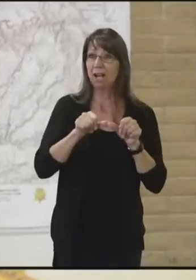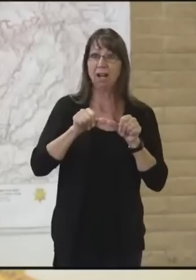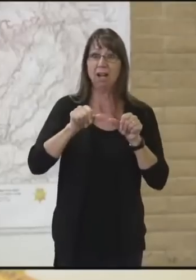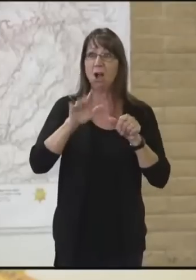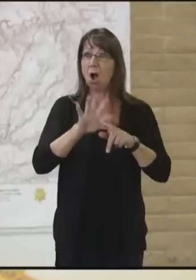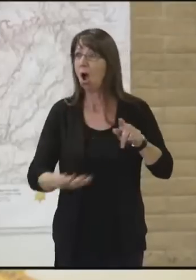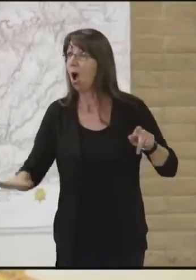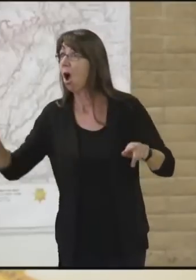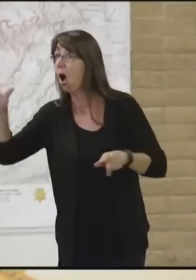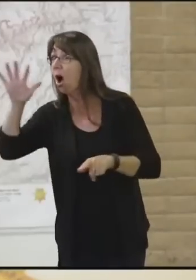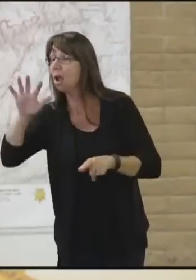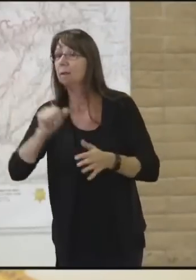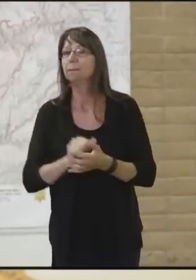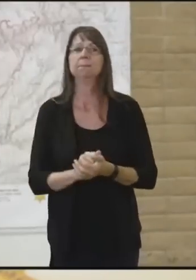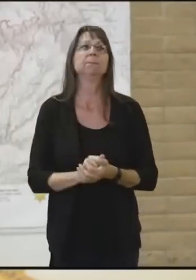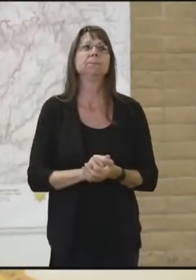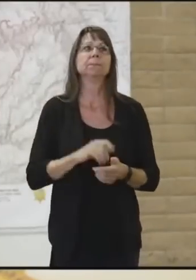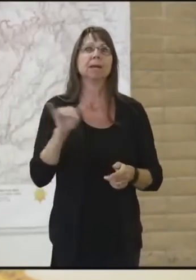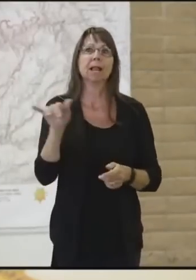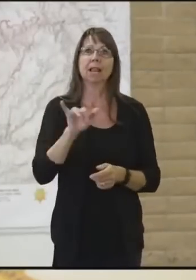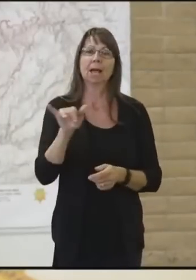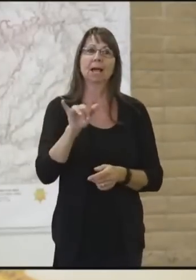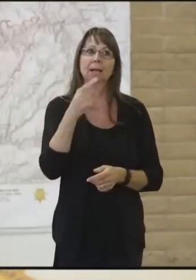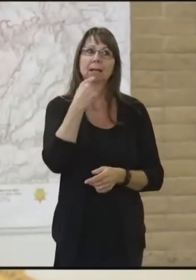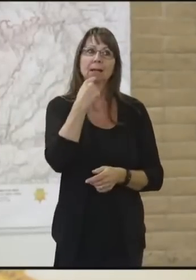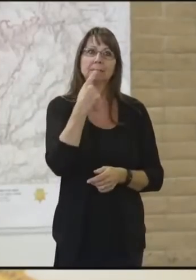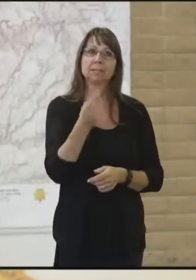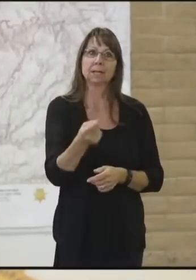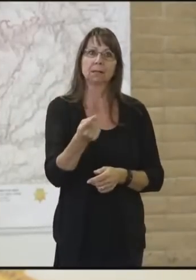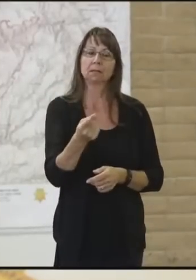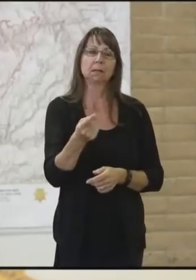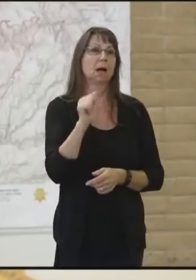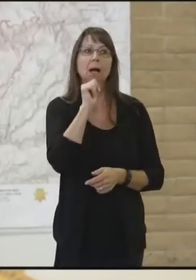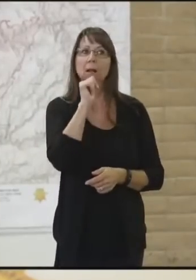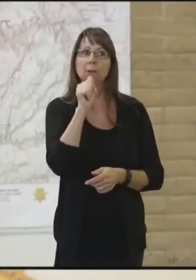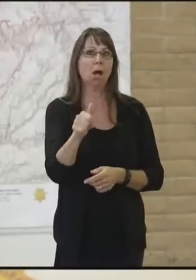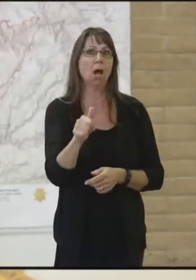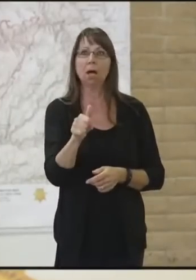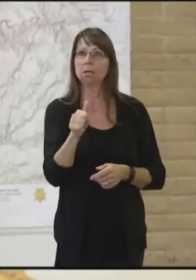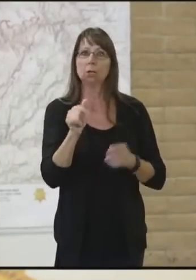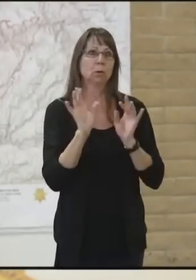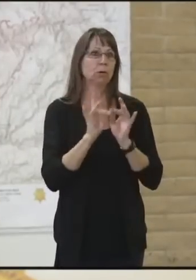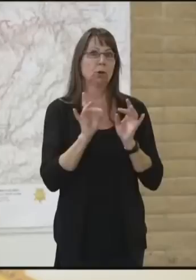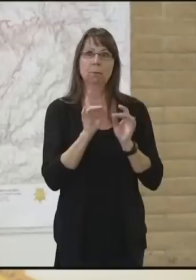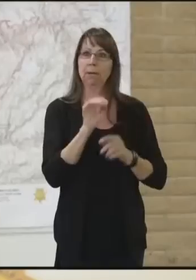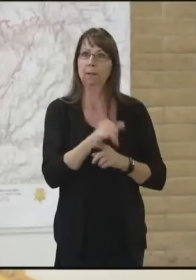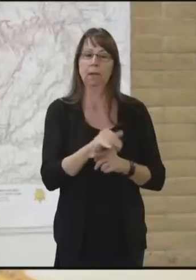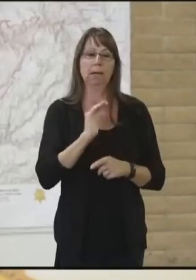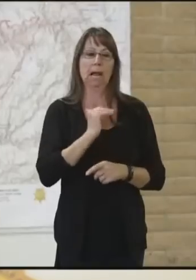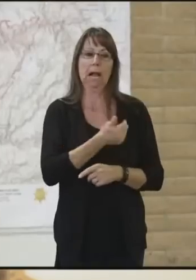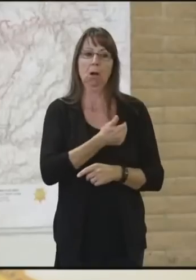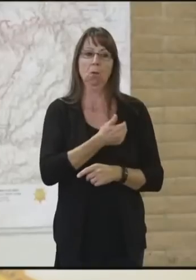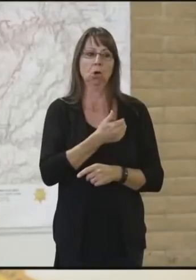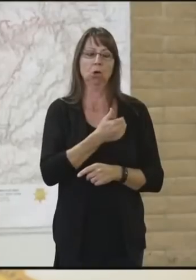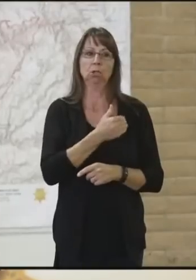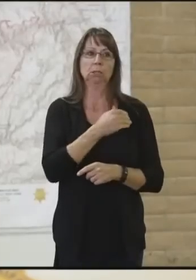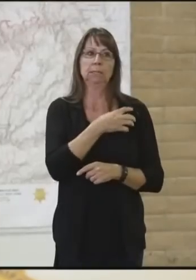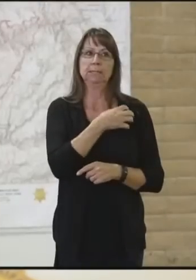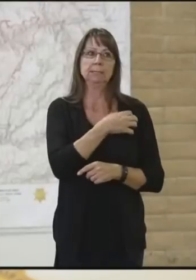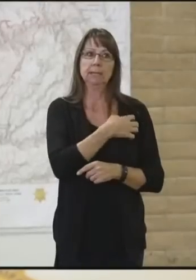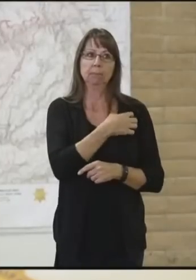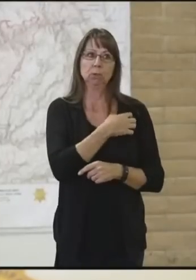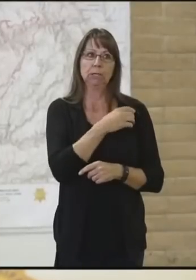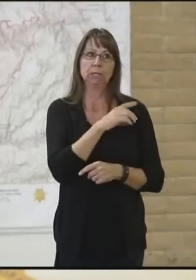region? So, like I mentioned, I'm not going to comment on any of that because our detectives, our deputies are still trying to